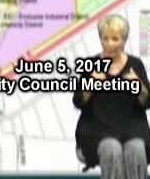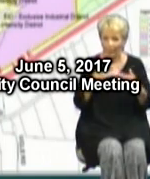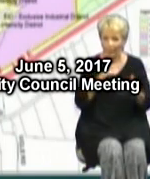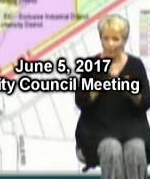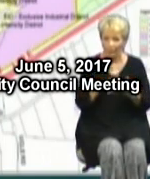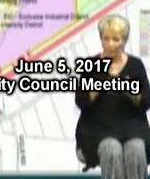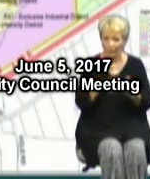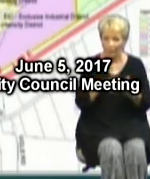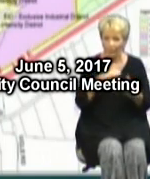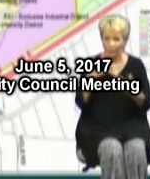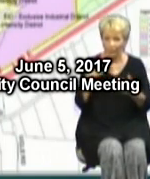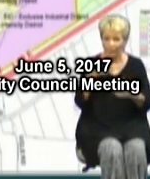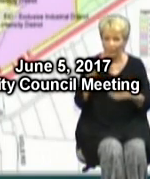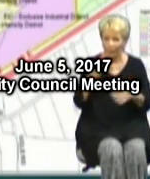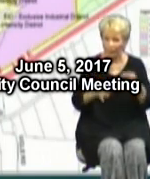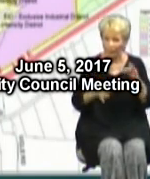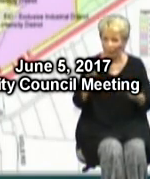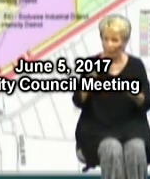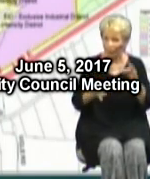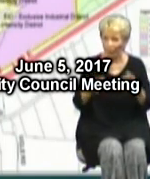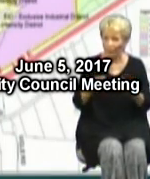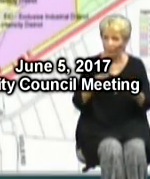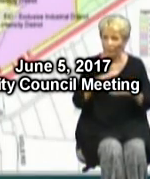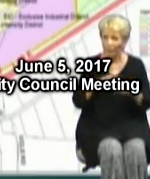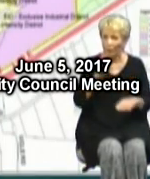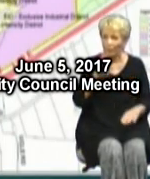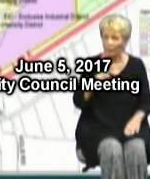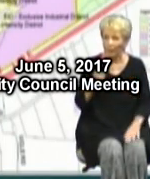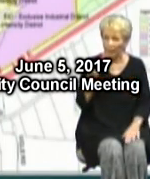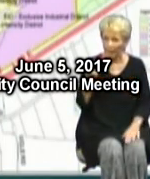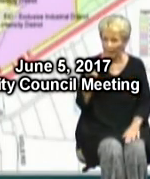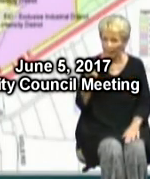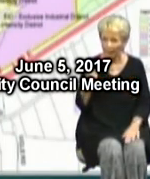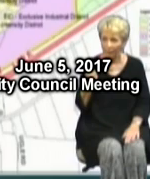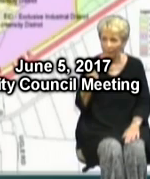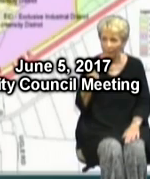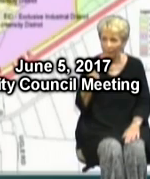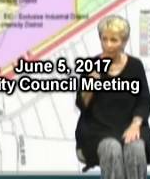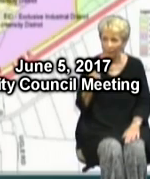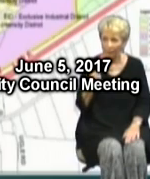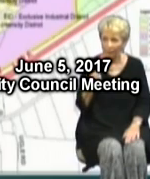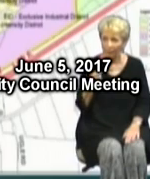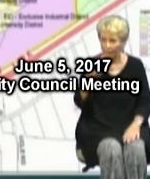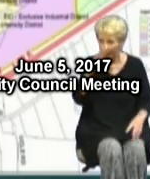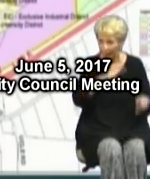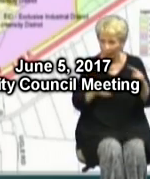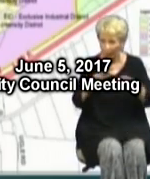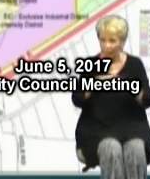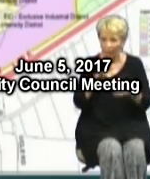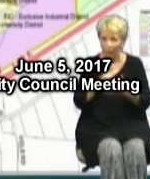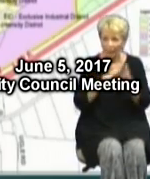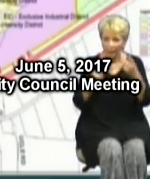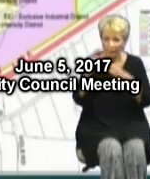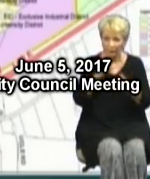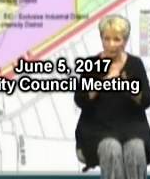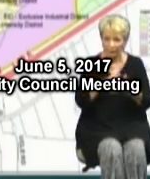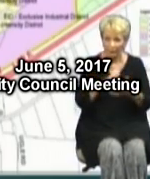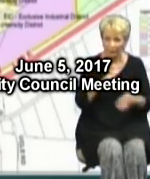Zoning Commission held a public hearing on May 11th. And they looked at it, and they considered